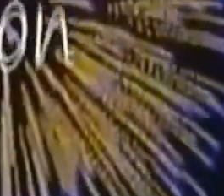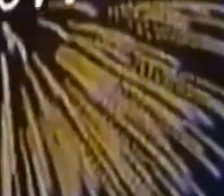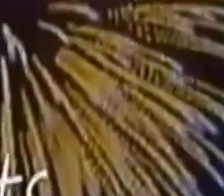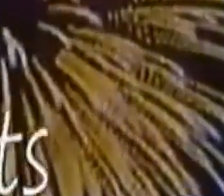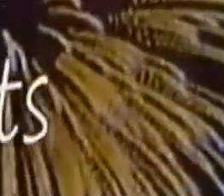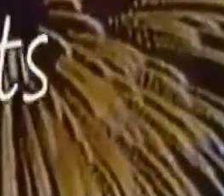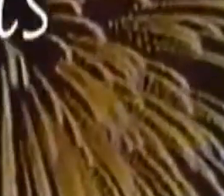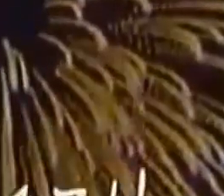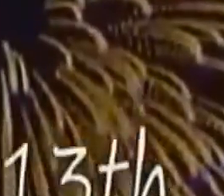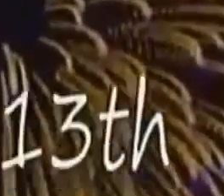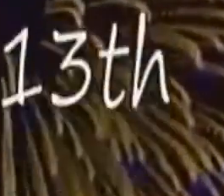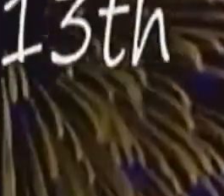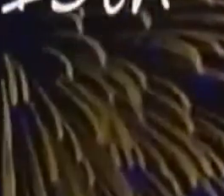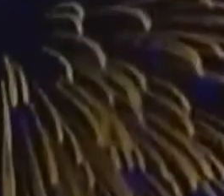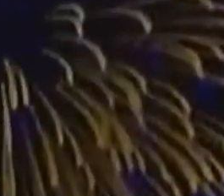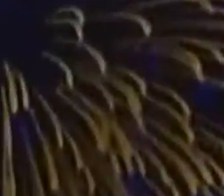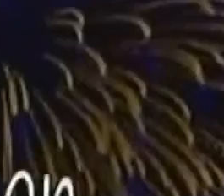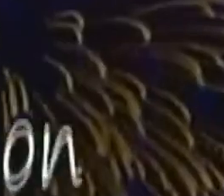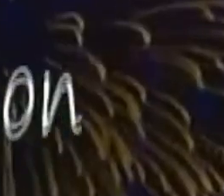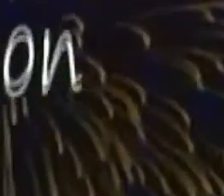Have a great day today.